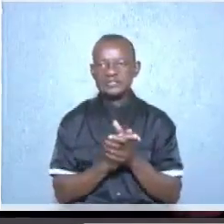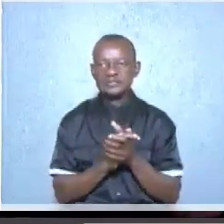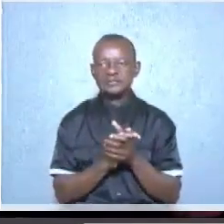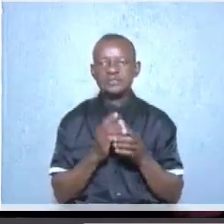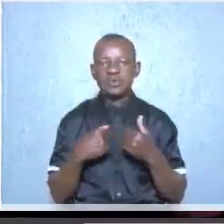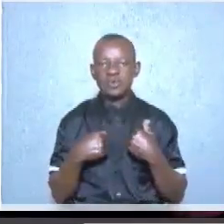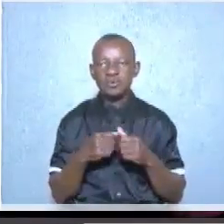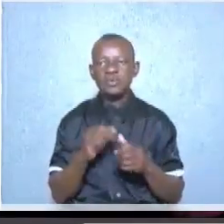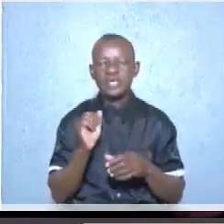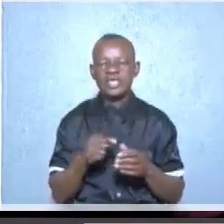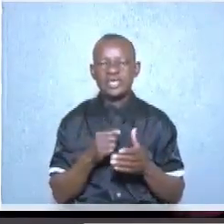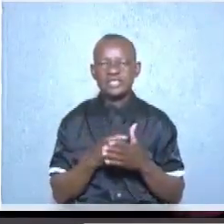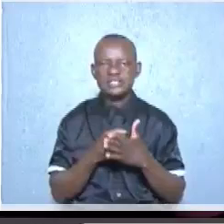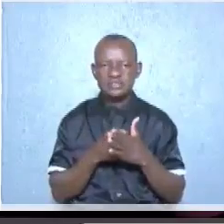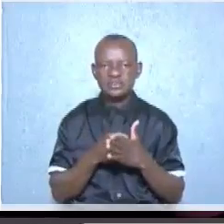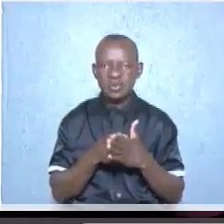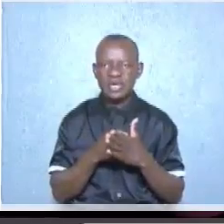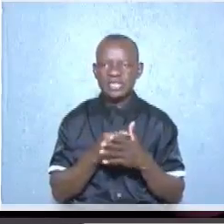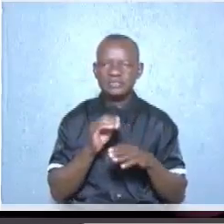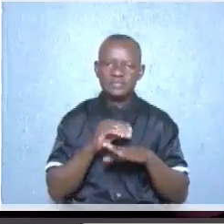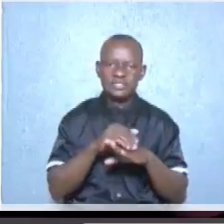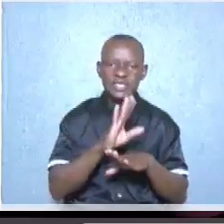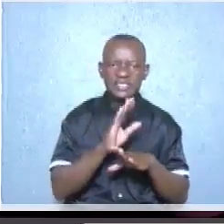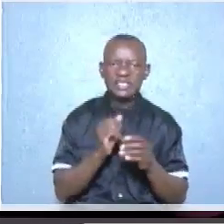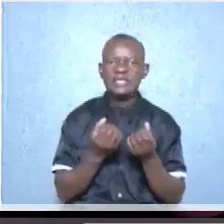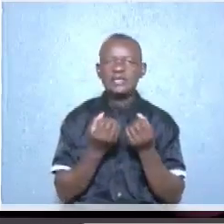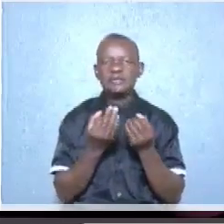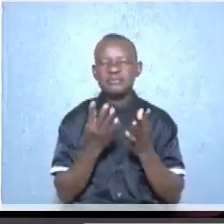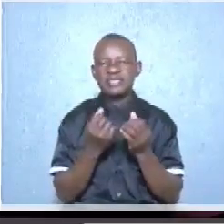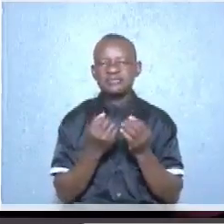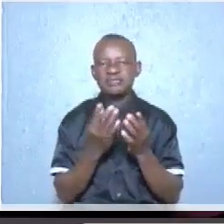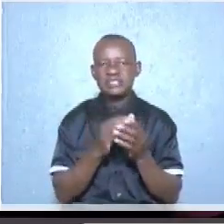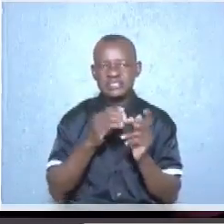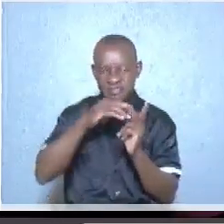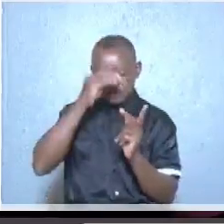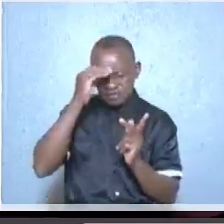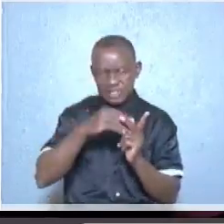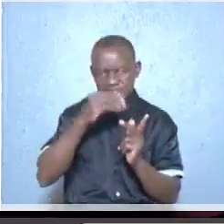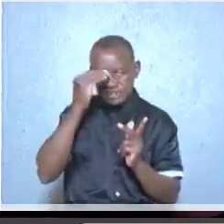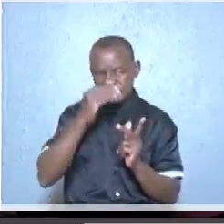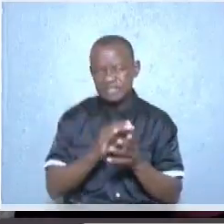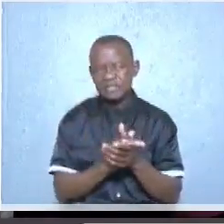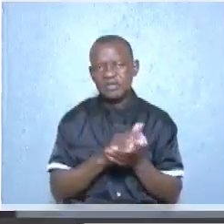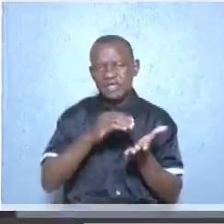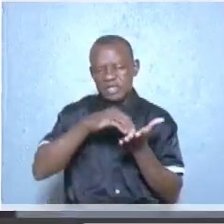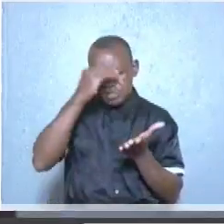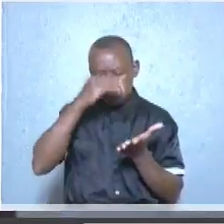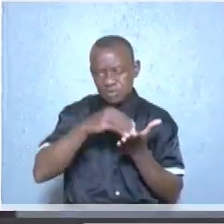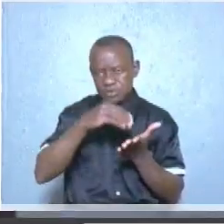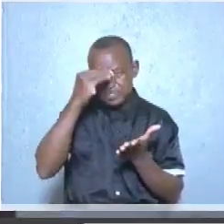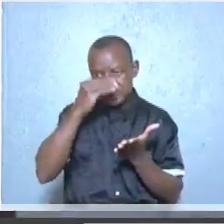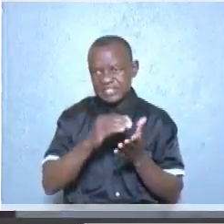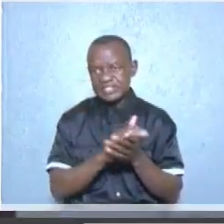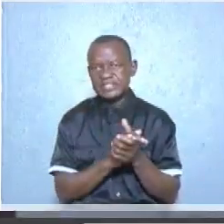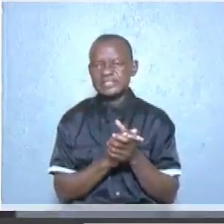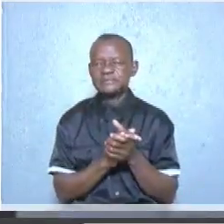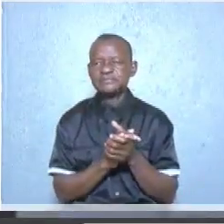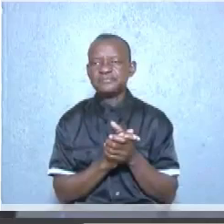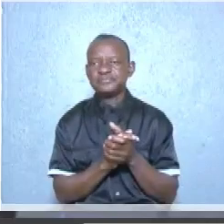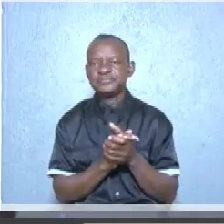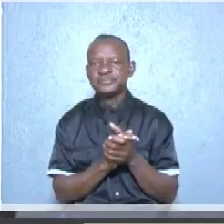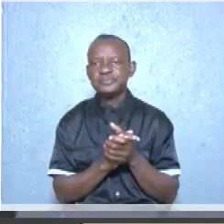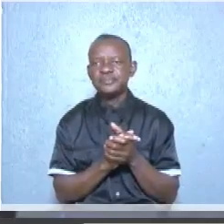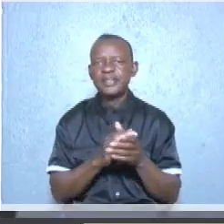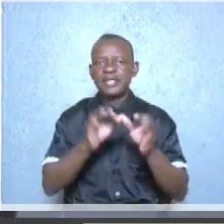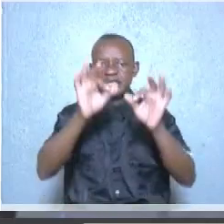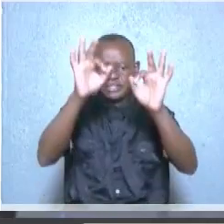qualify as chartered accountants. We were putting in initiatives that we knew that because of the policies and frameworks that was